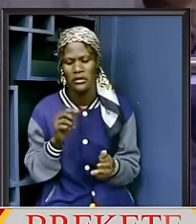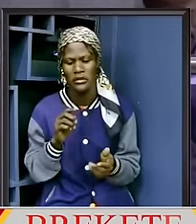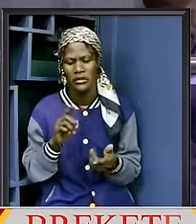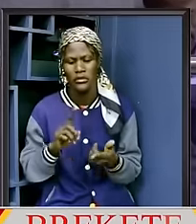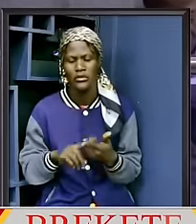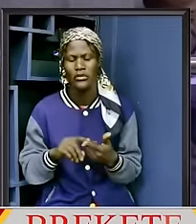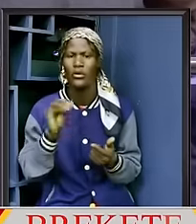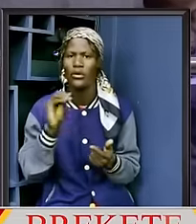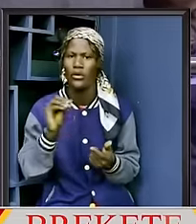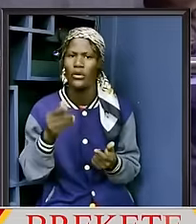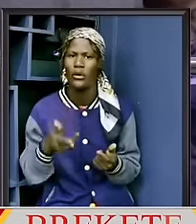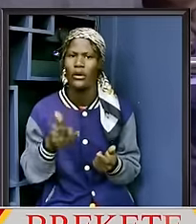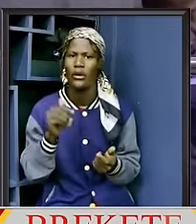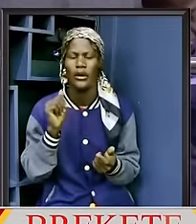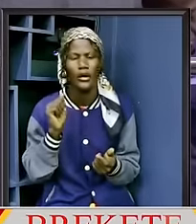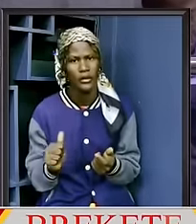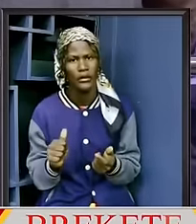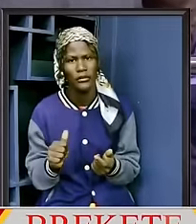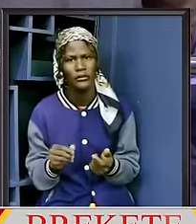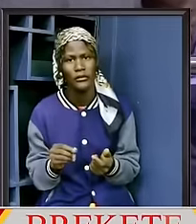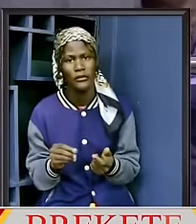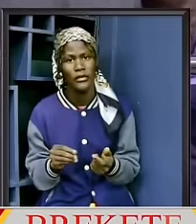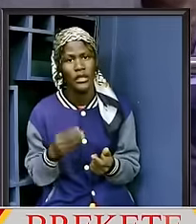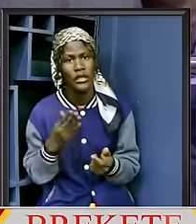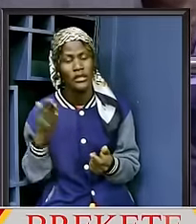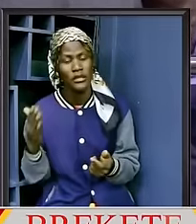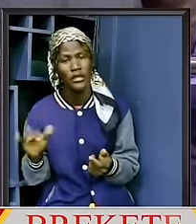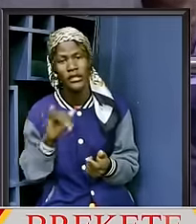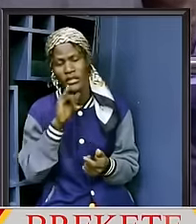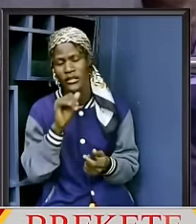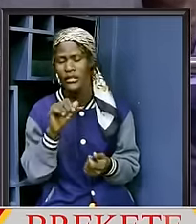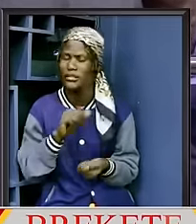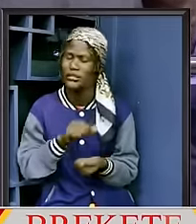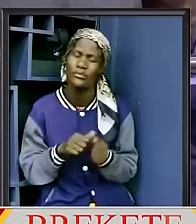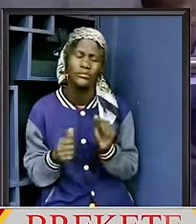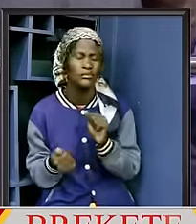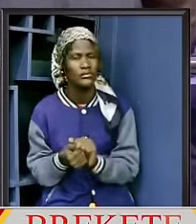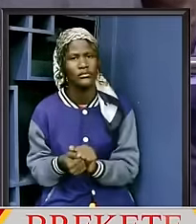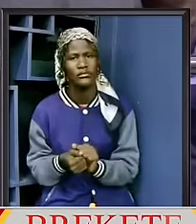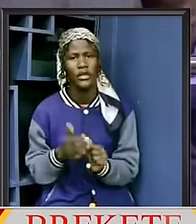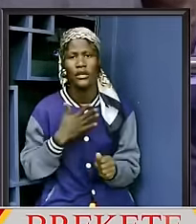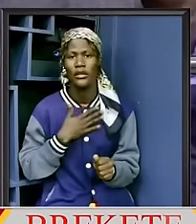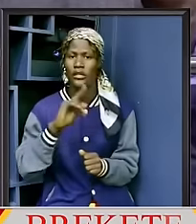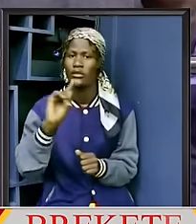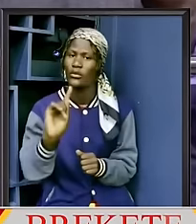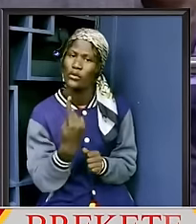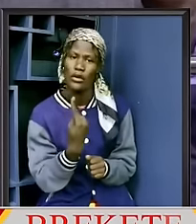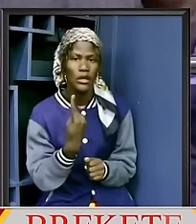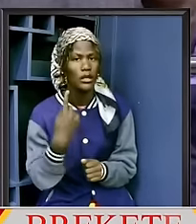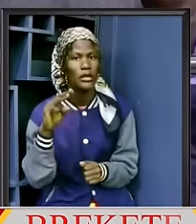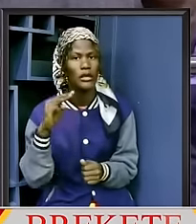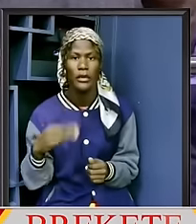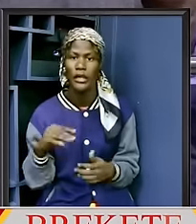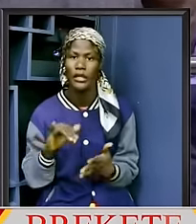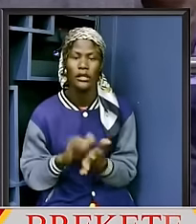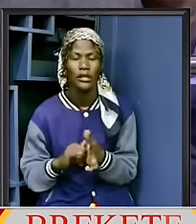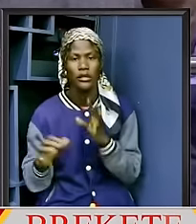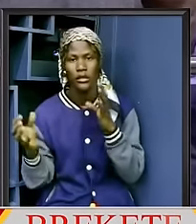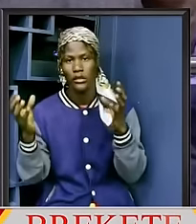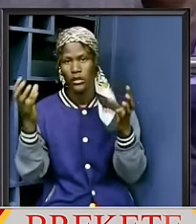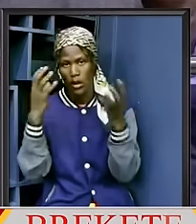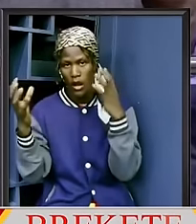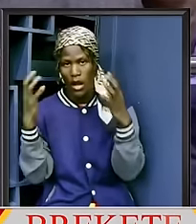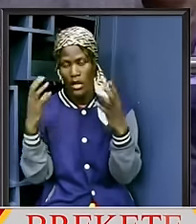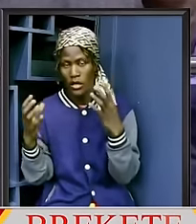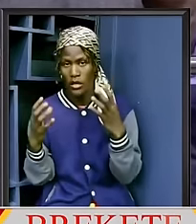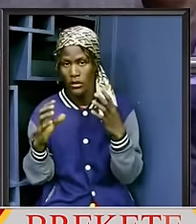said, everything you talk to Oga, this thing is giving us issue. I'm not the only marketer that is complaining. So